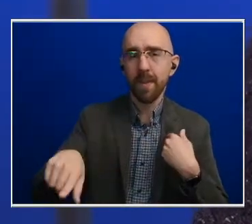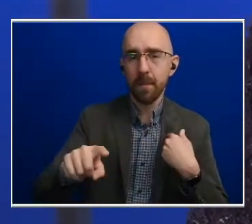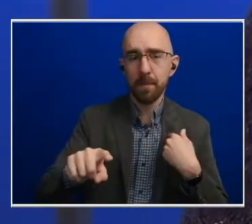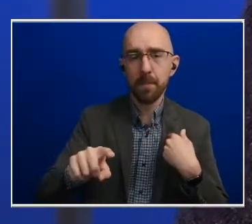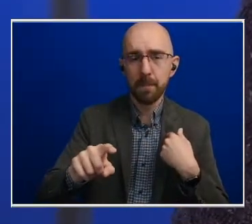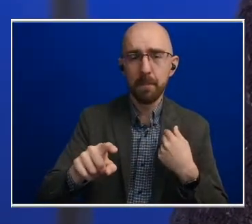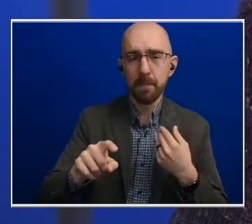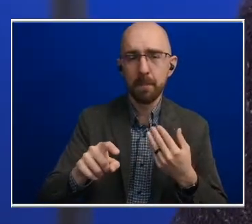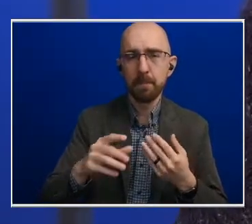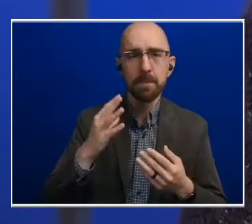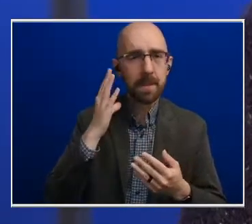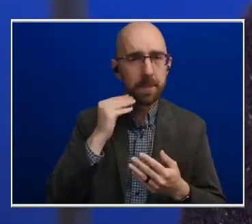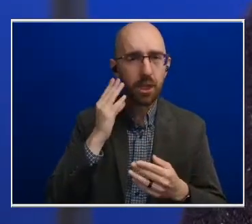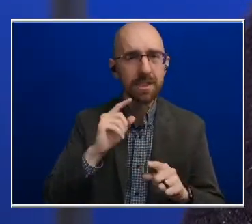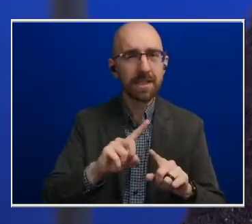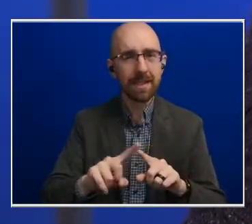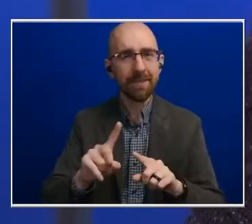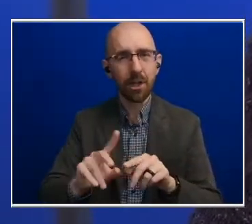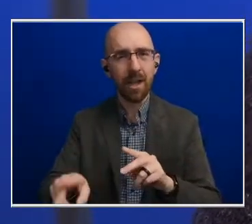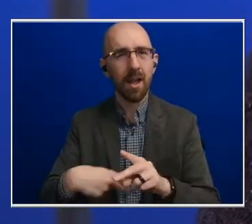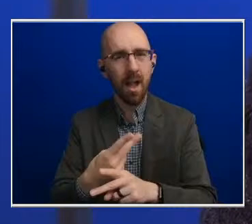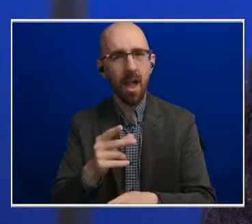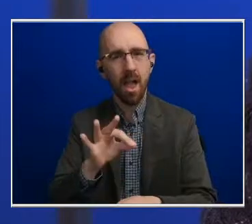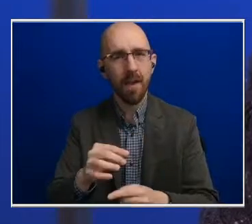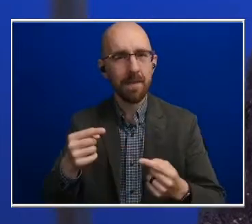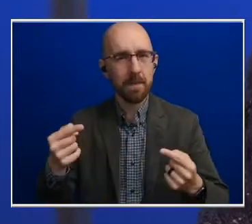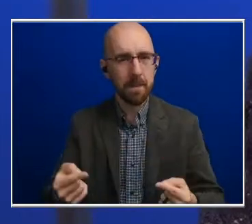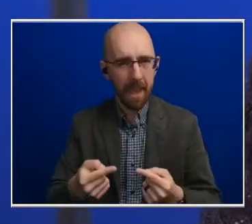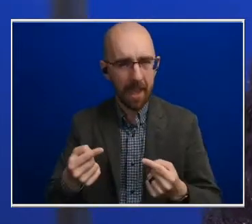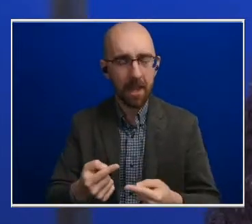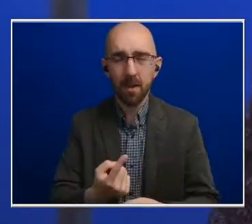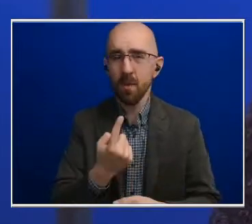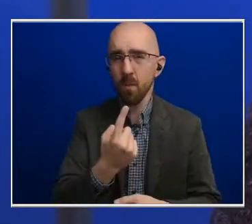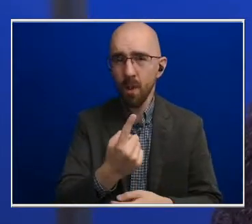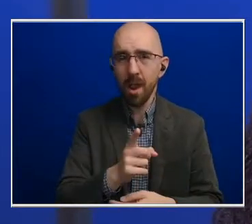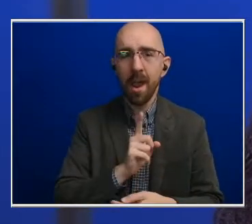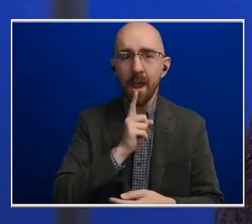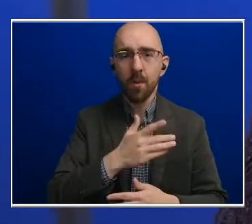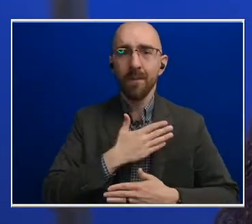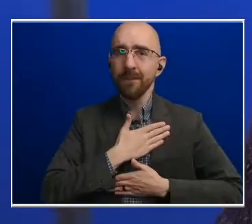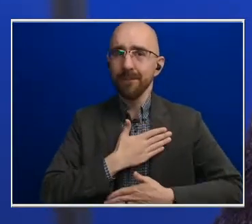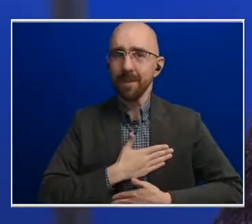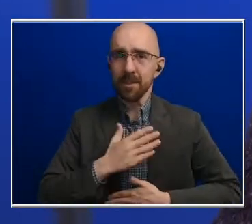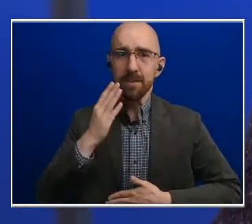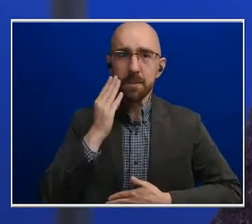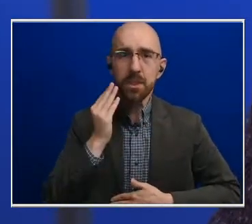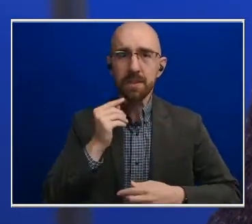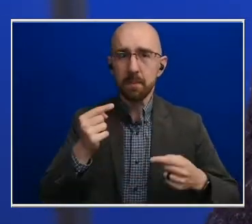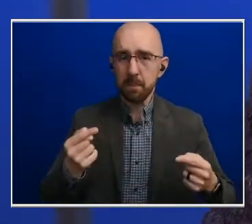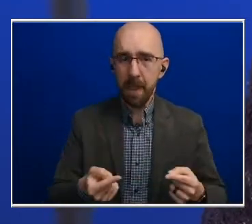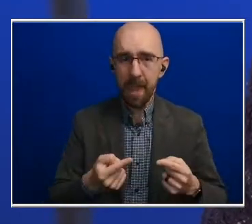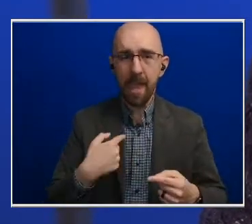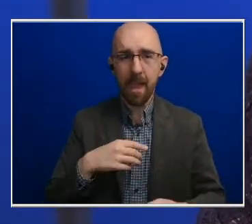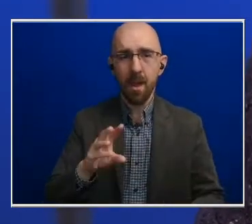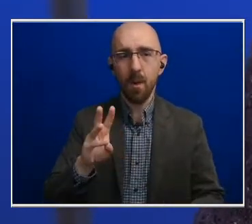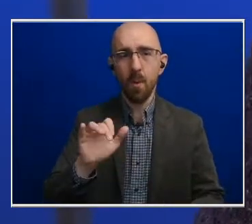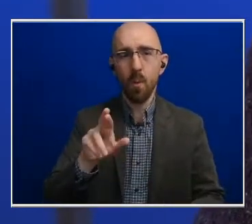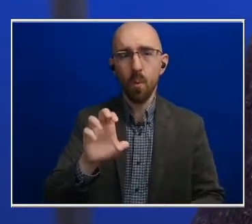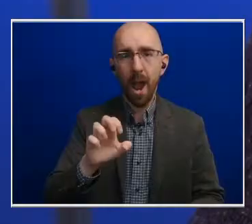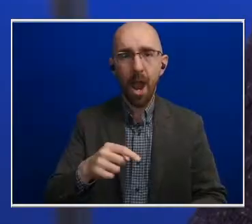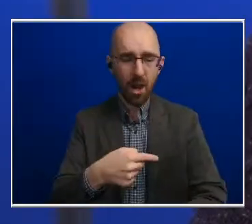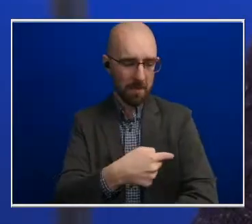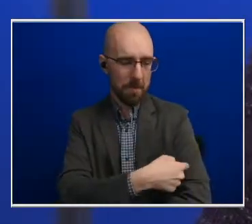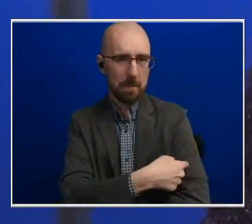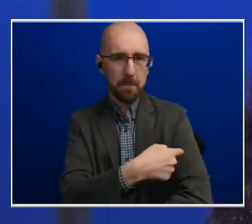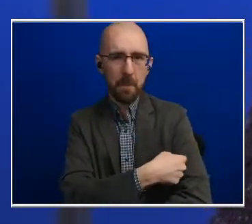experiencing different kinds of pain. So one of them was an actual physical experience of pain. We had a little wire filament that we poked them with. So it